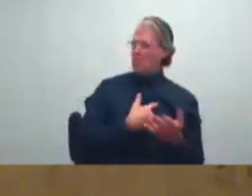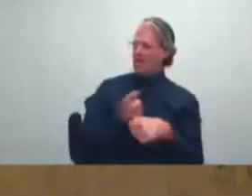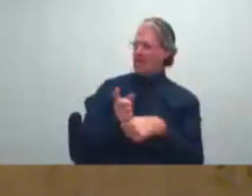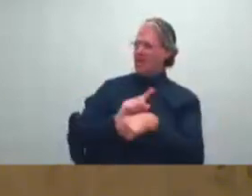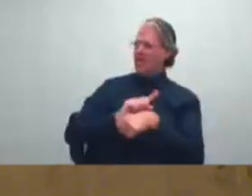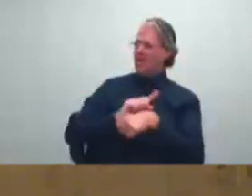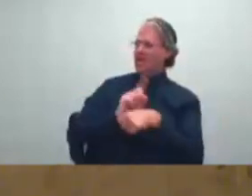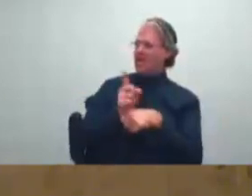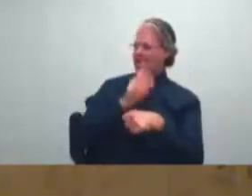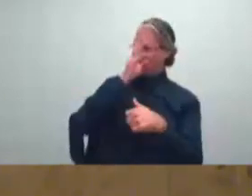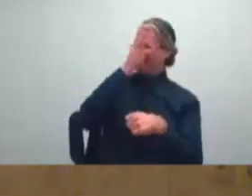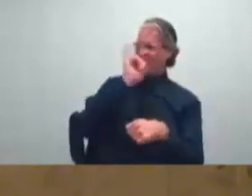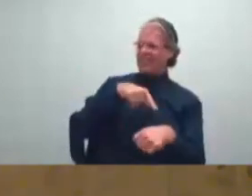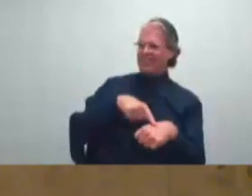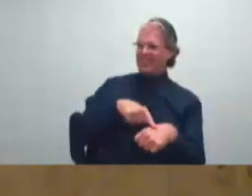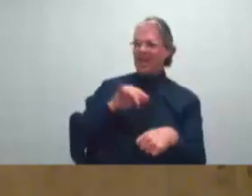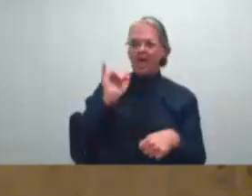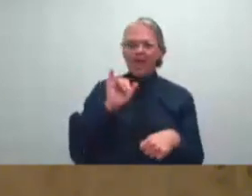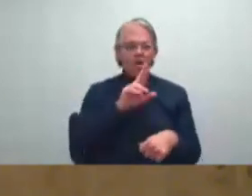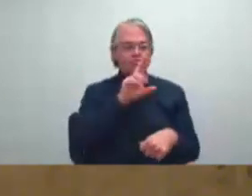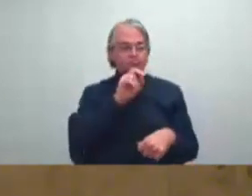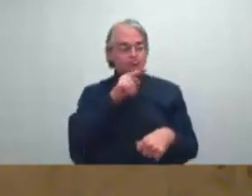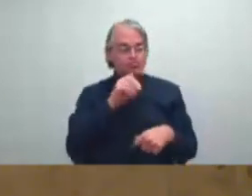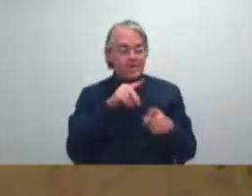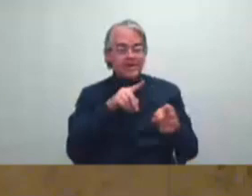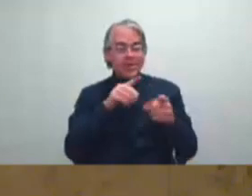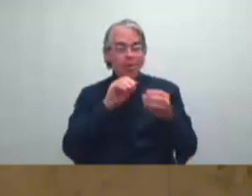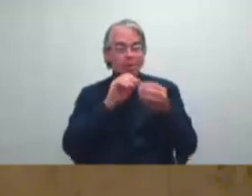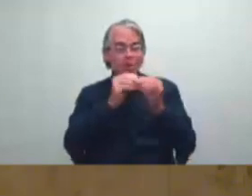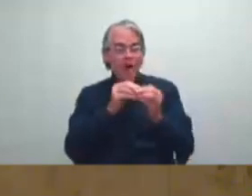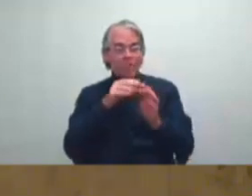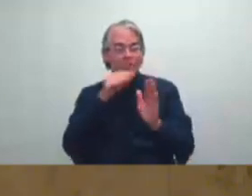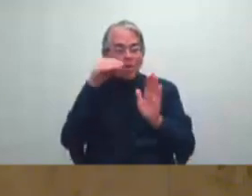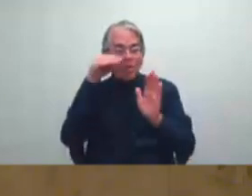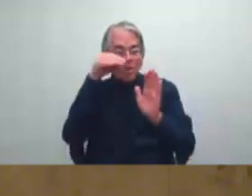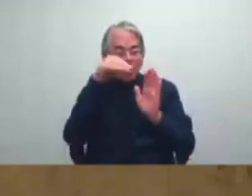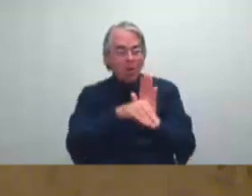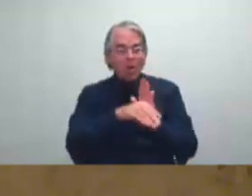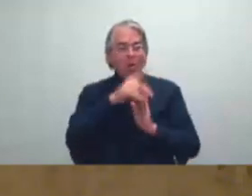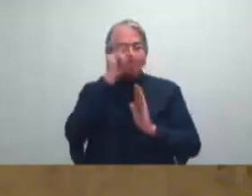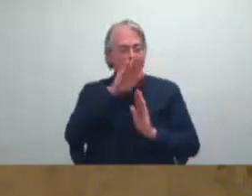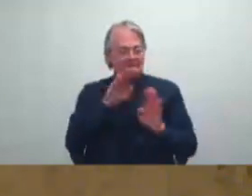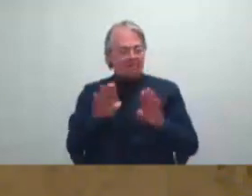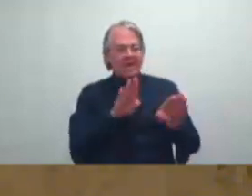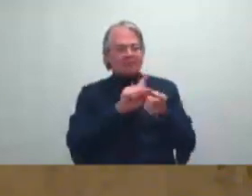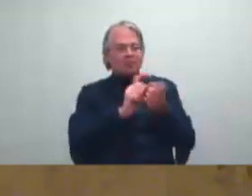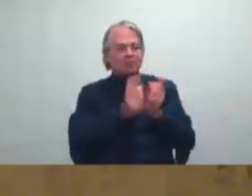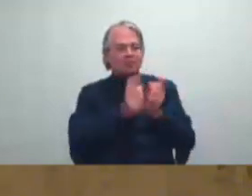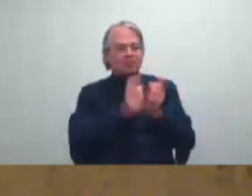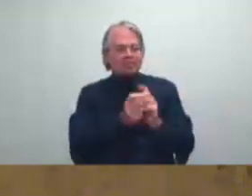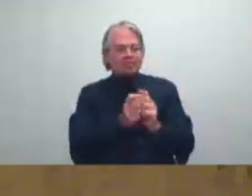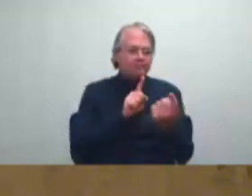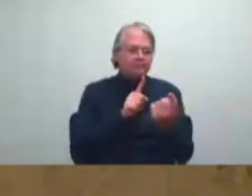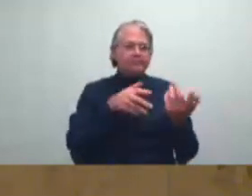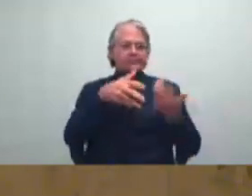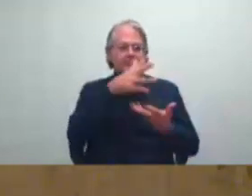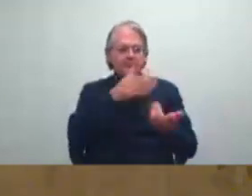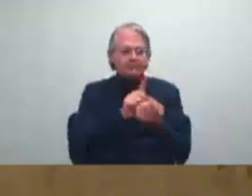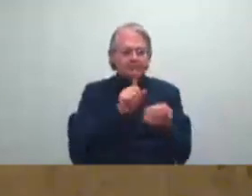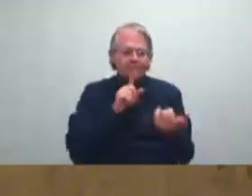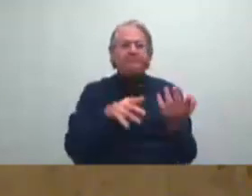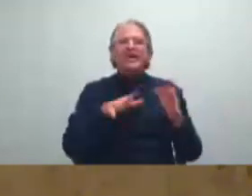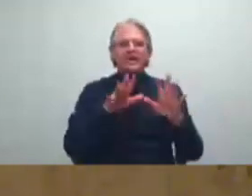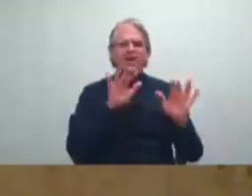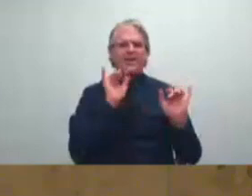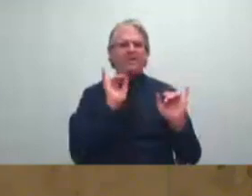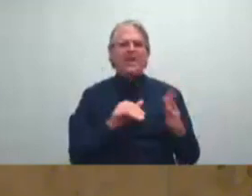down significantly by modifying their behavior. And there's 3 major ones, and we all know that they work. And I know you might not like wearing a mask.